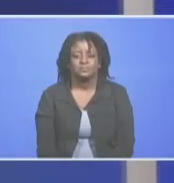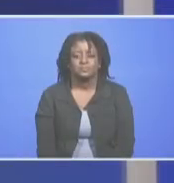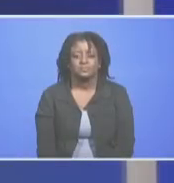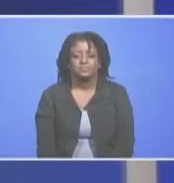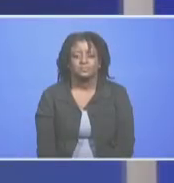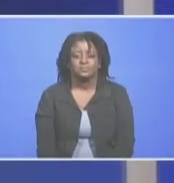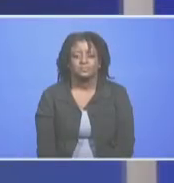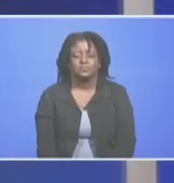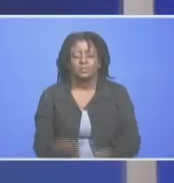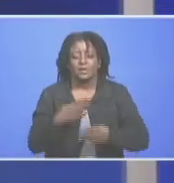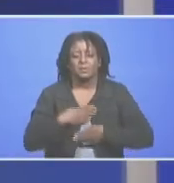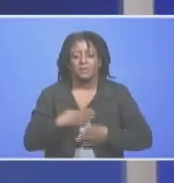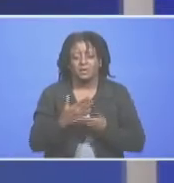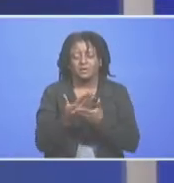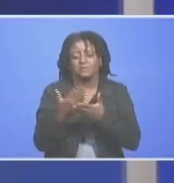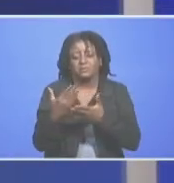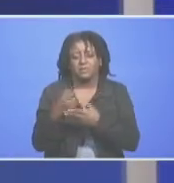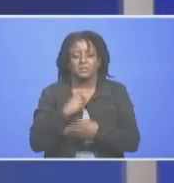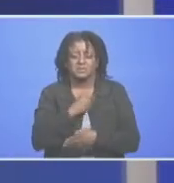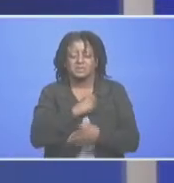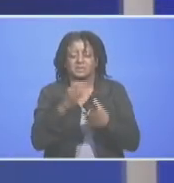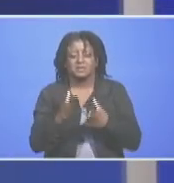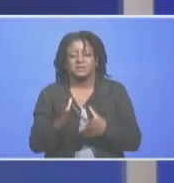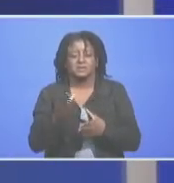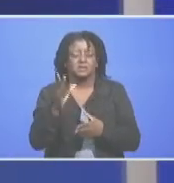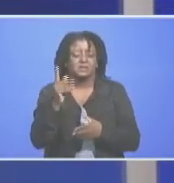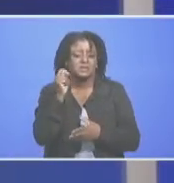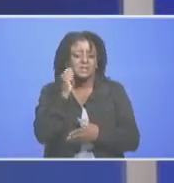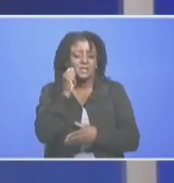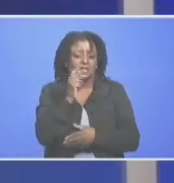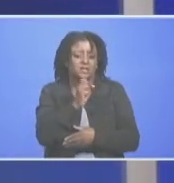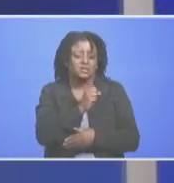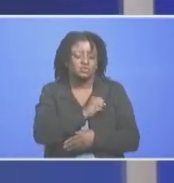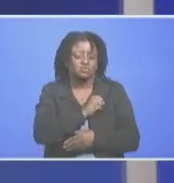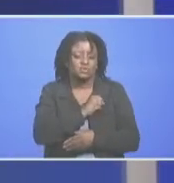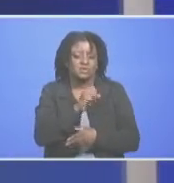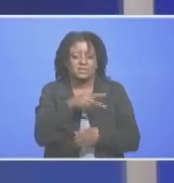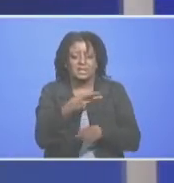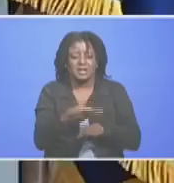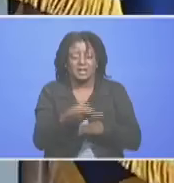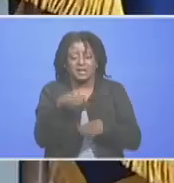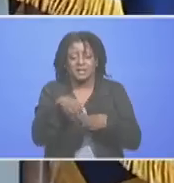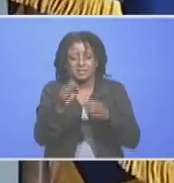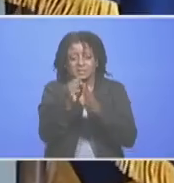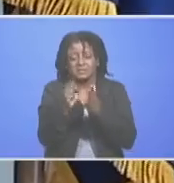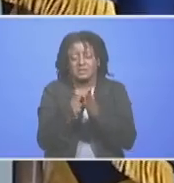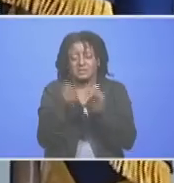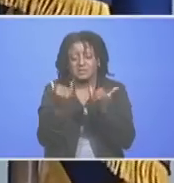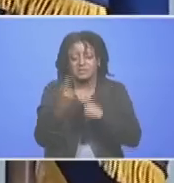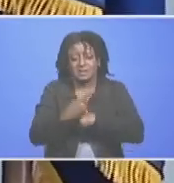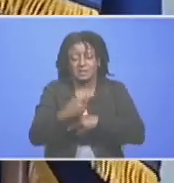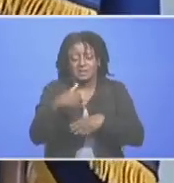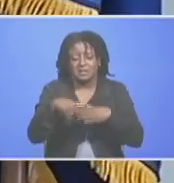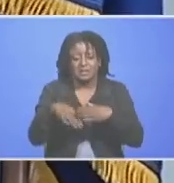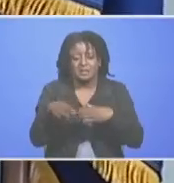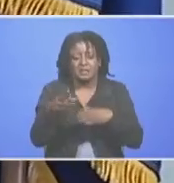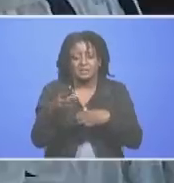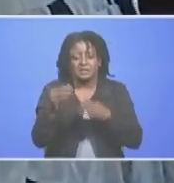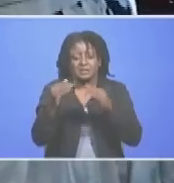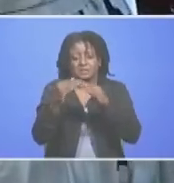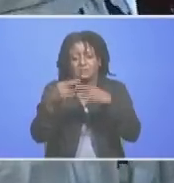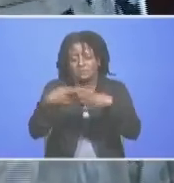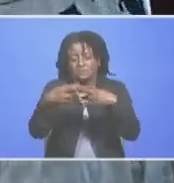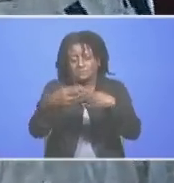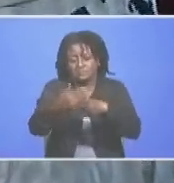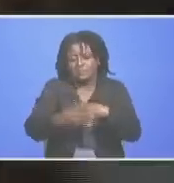The body of former Senator Talita Strachan is lying in state today in the foyer of the Senate. Governor General Her Excellency J.